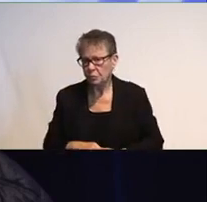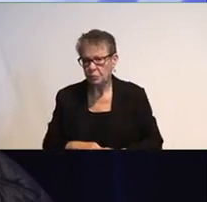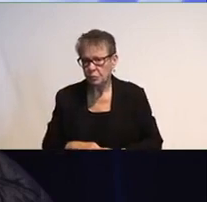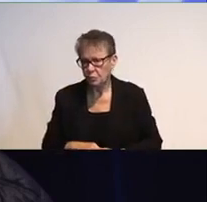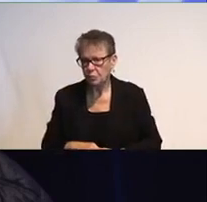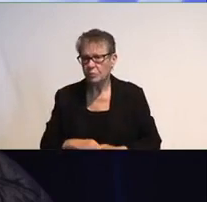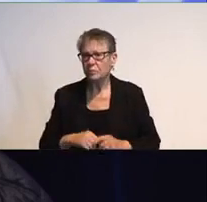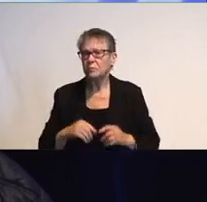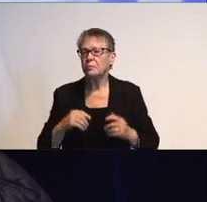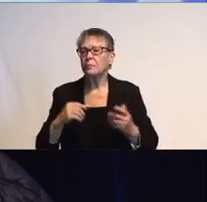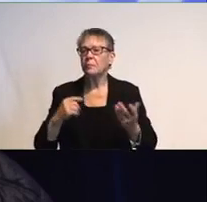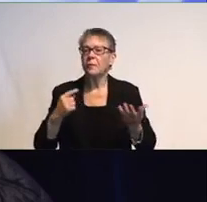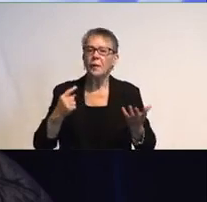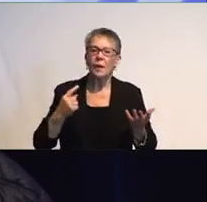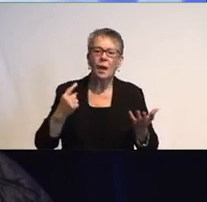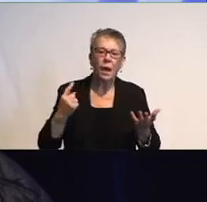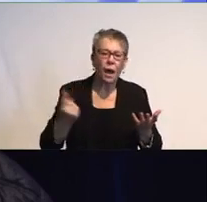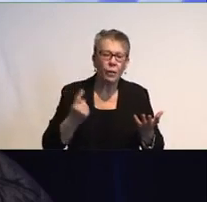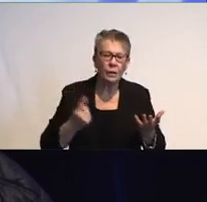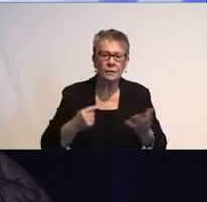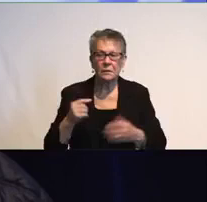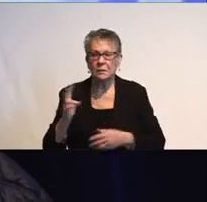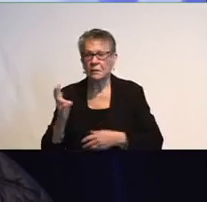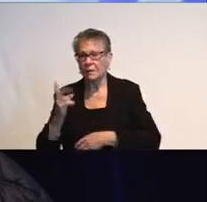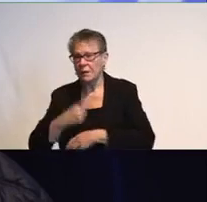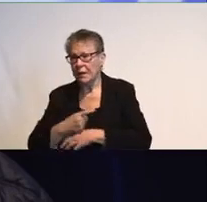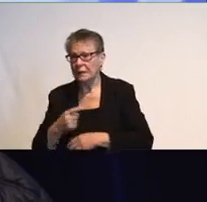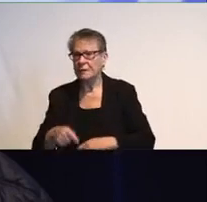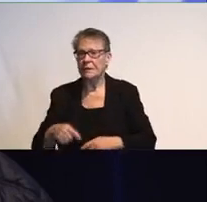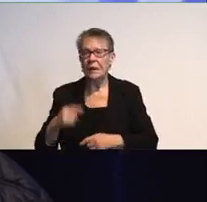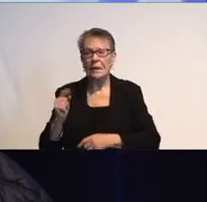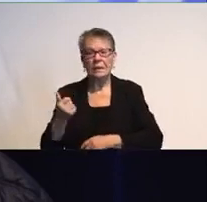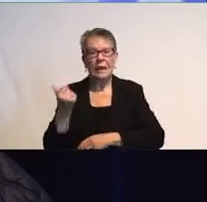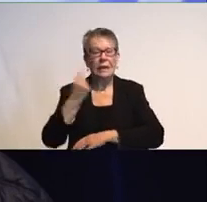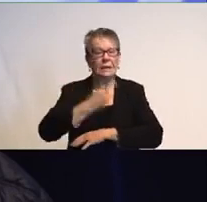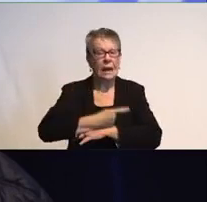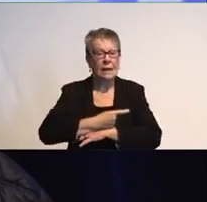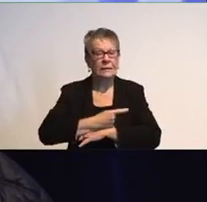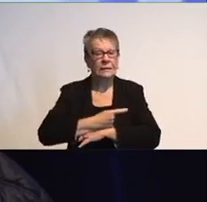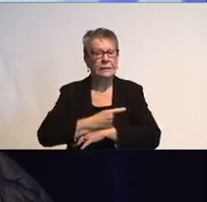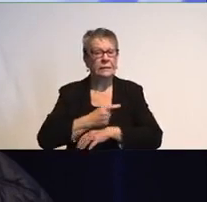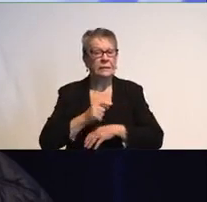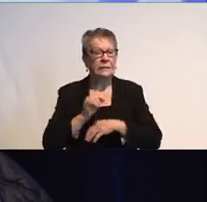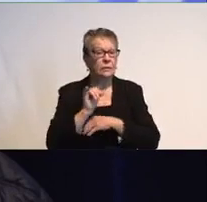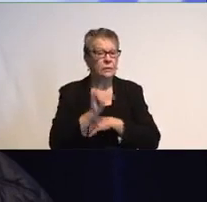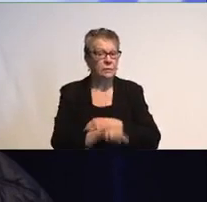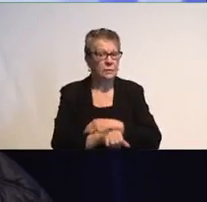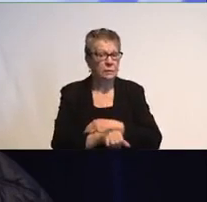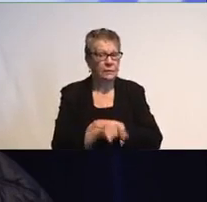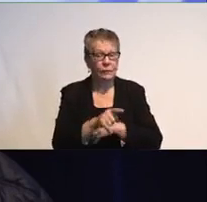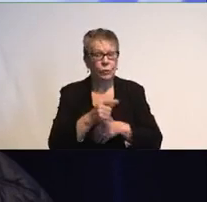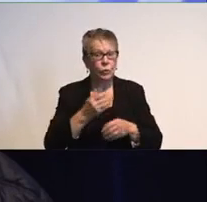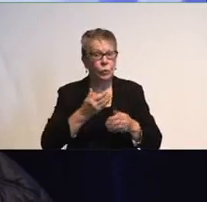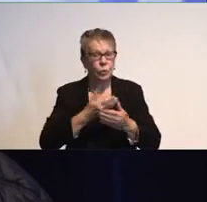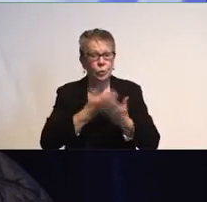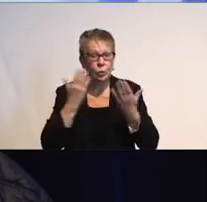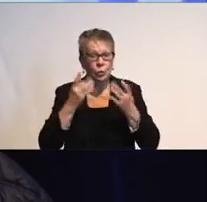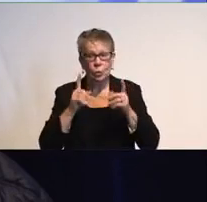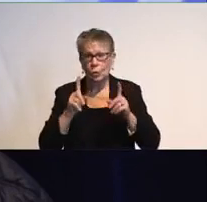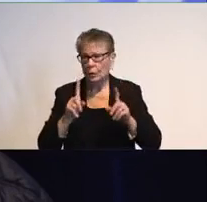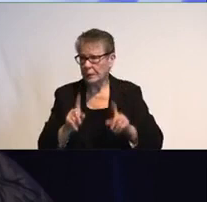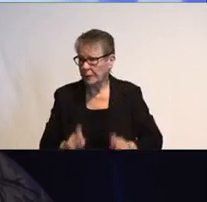7. 10-day quarantine without testing. Unvaccinated persons can end quarantine after